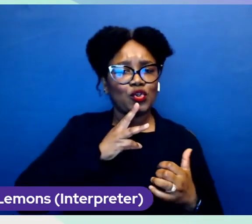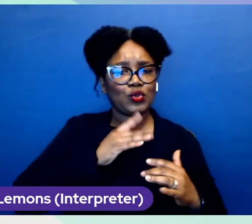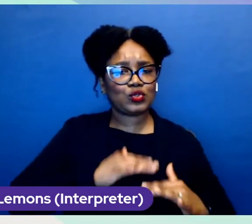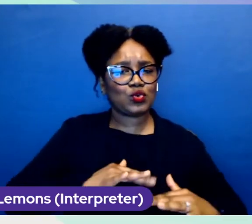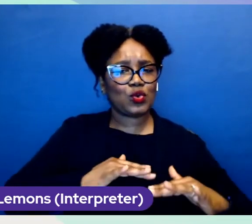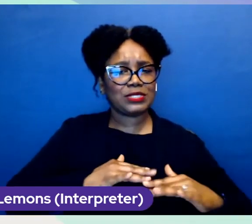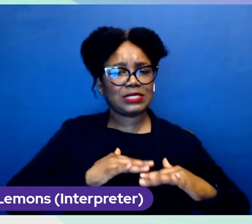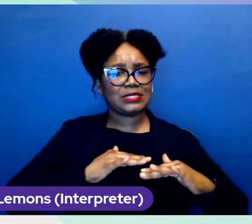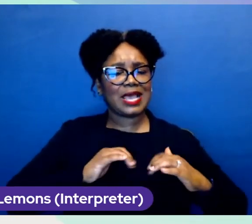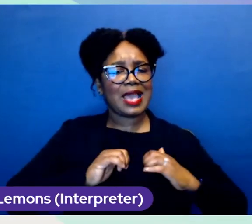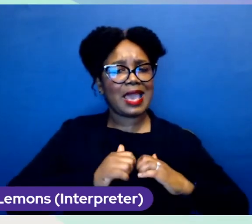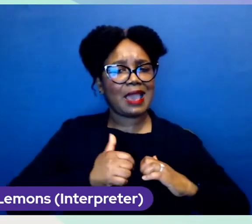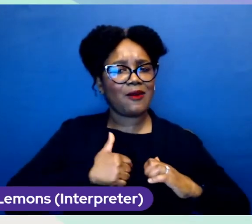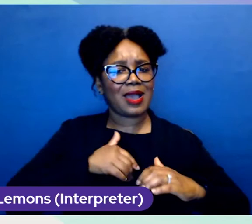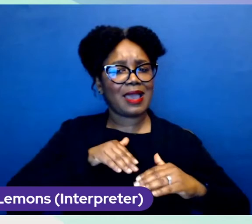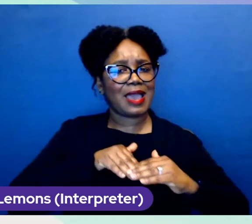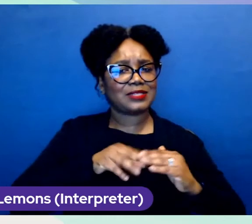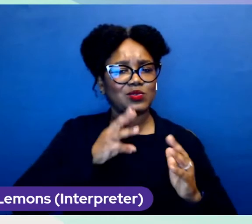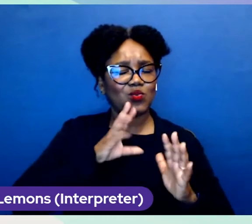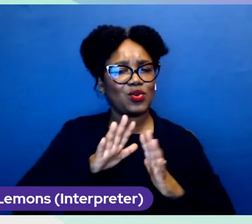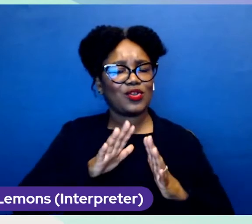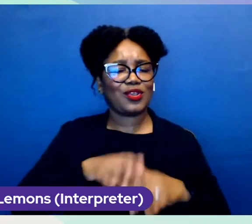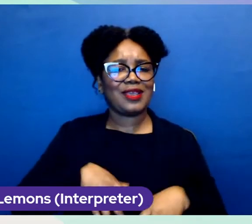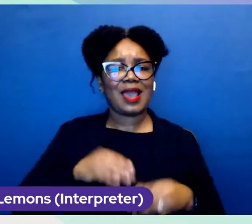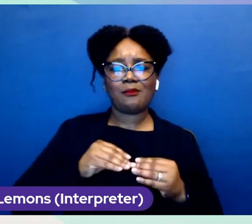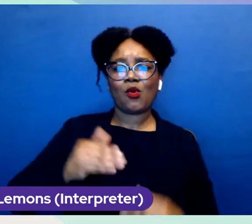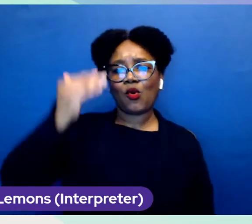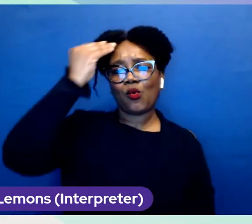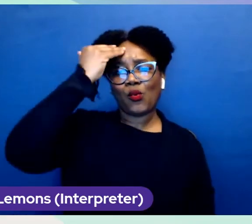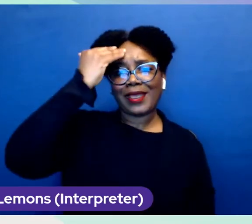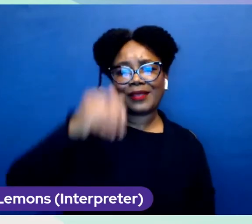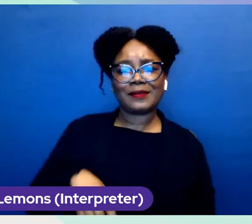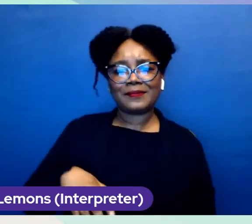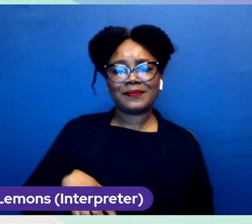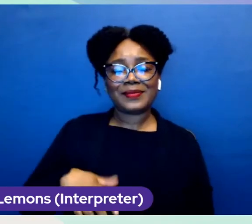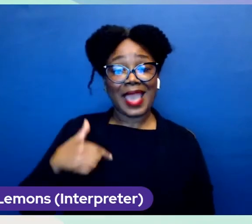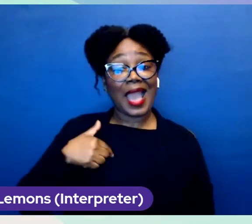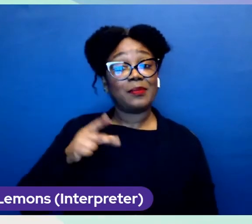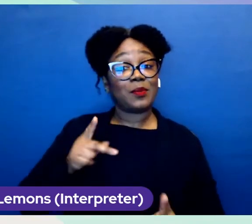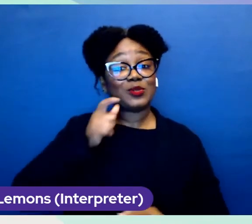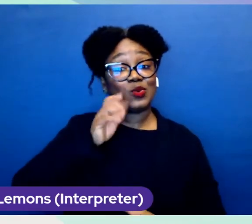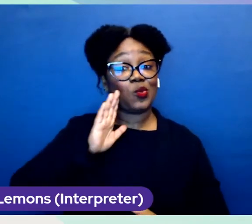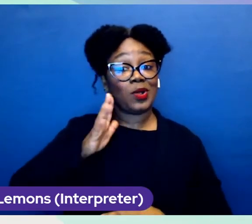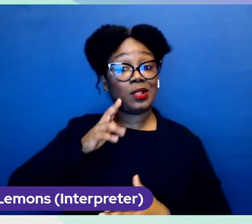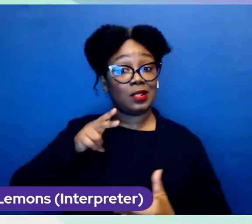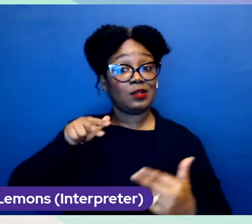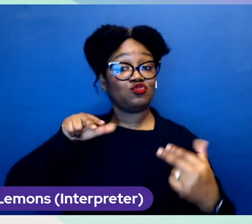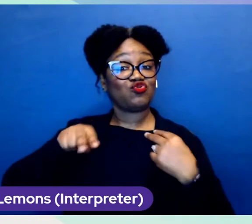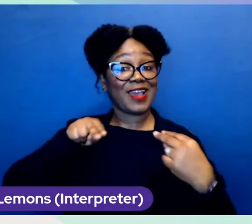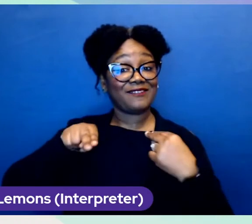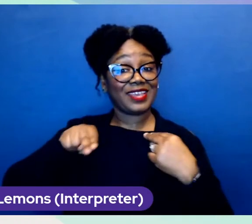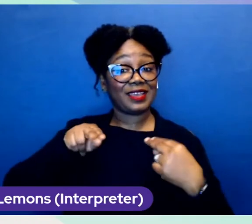aware. I'm the kind of person who will stop a person in traffic and tell them not to trash, just because I understand where that is